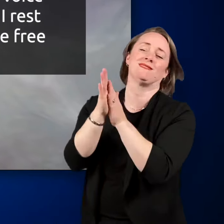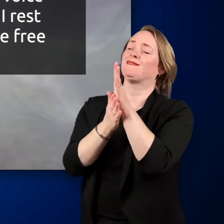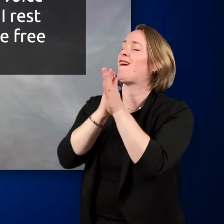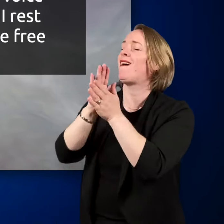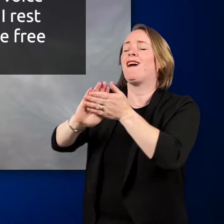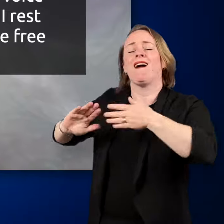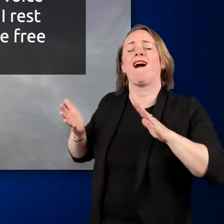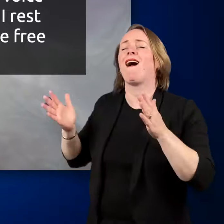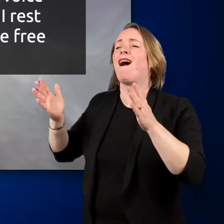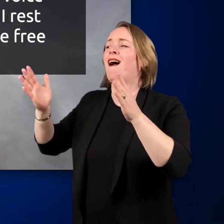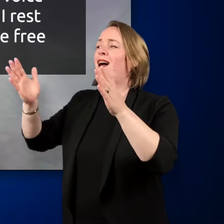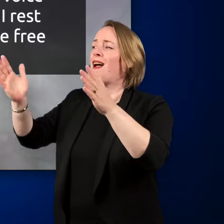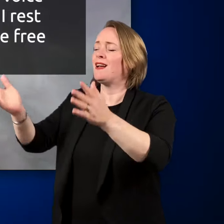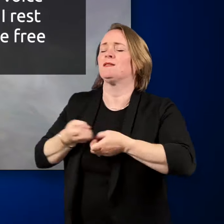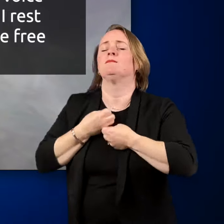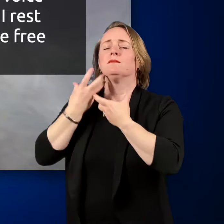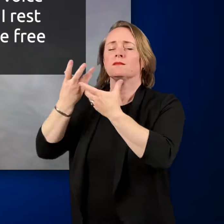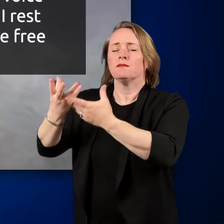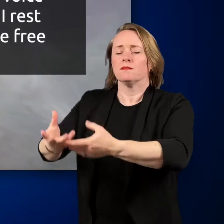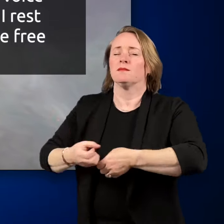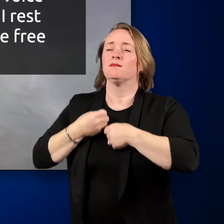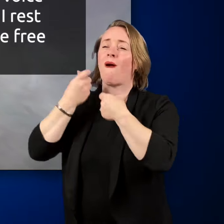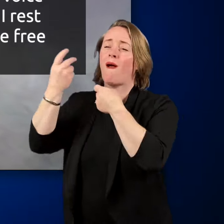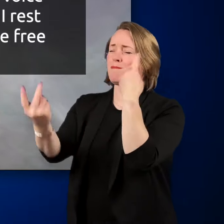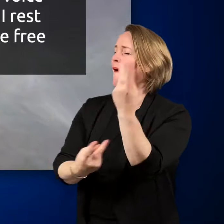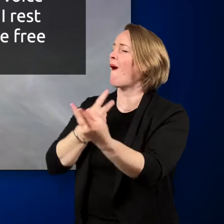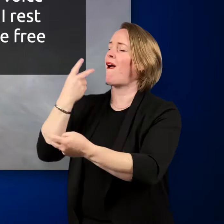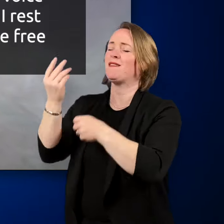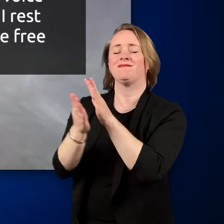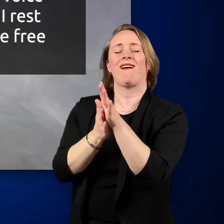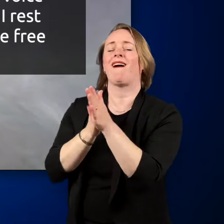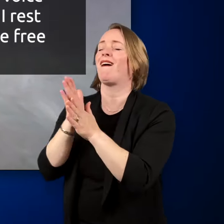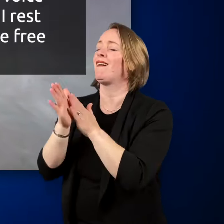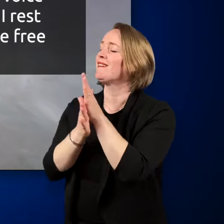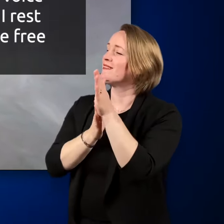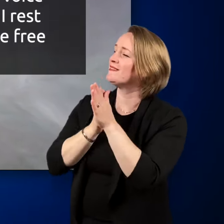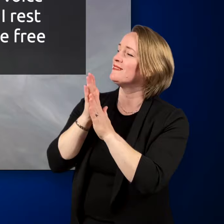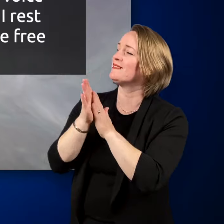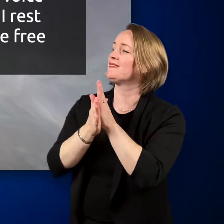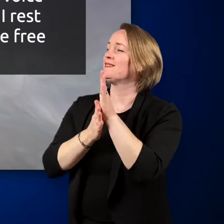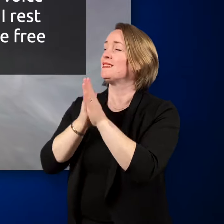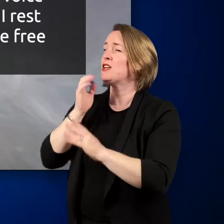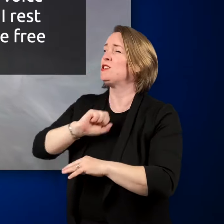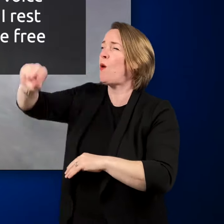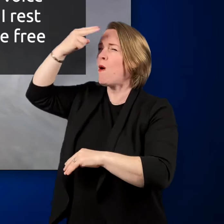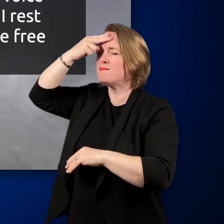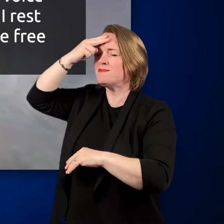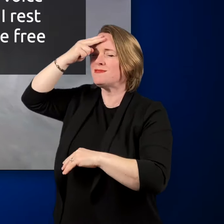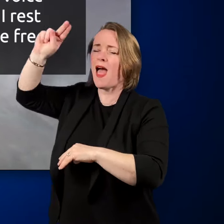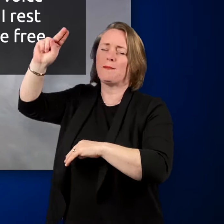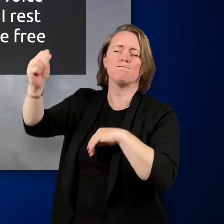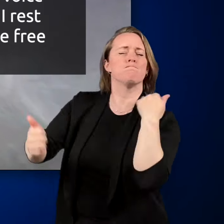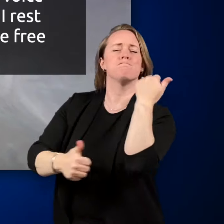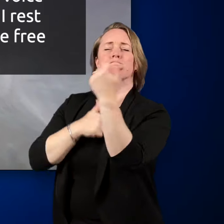lifting up my hands, lifting up my voice, lifting up